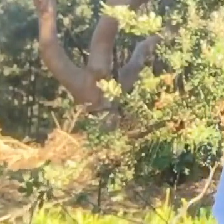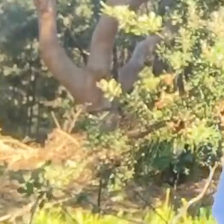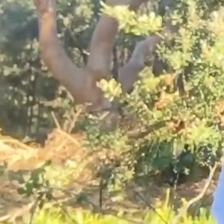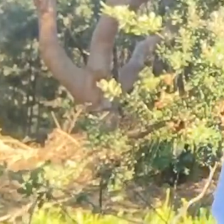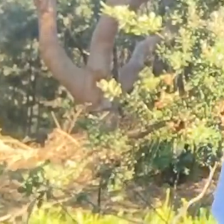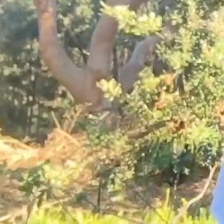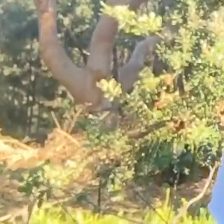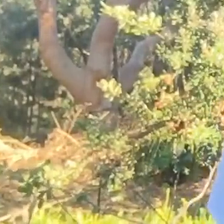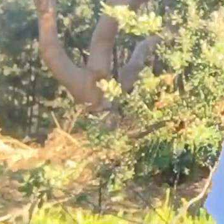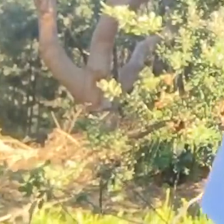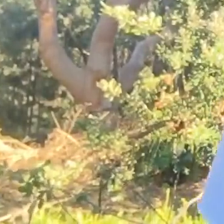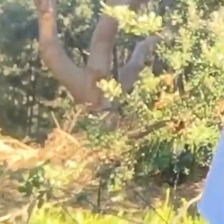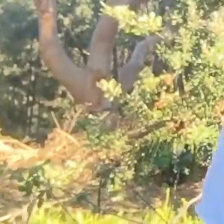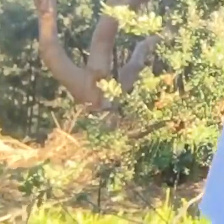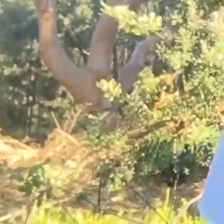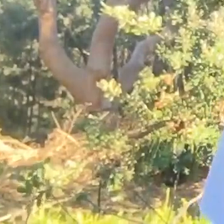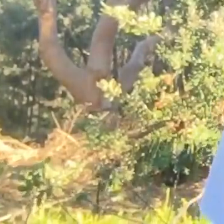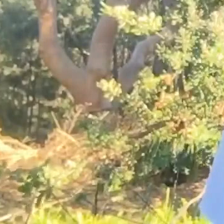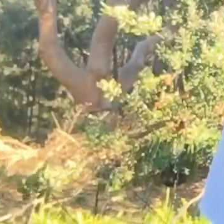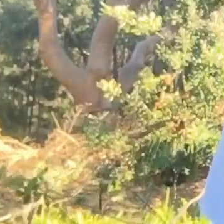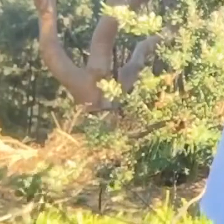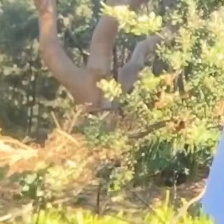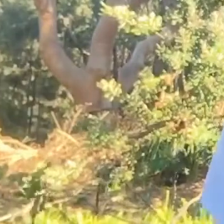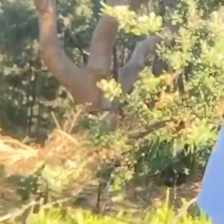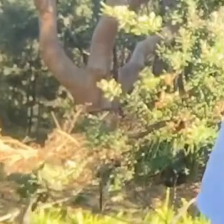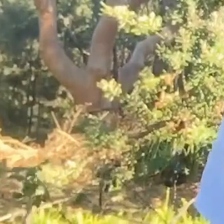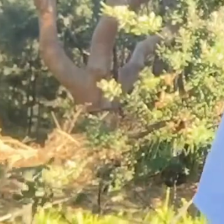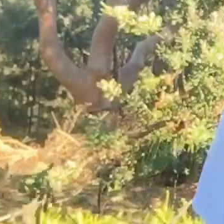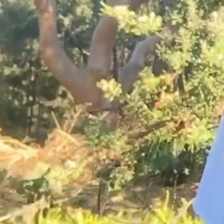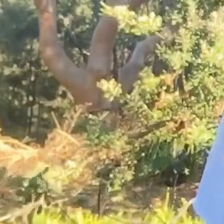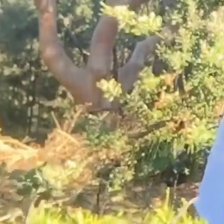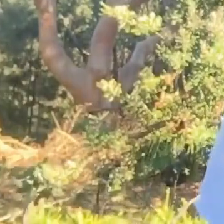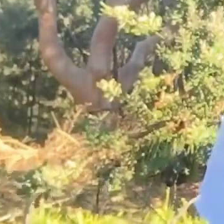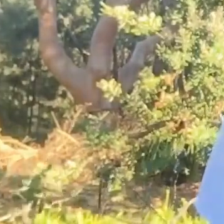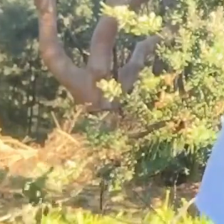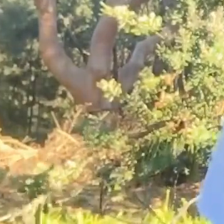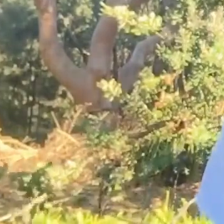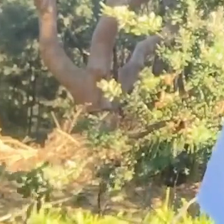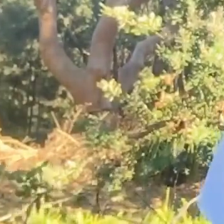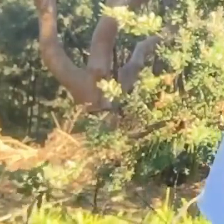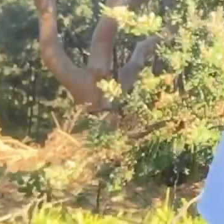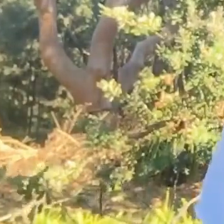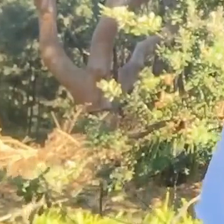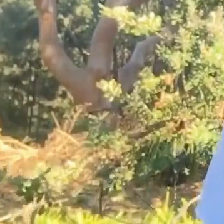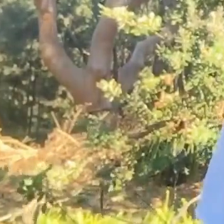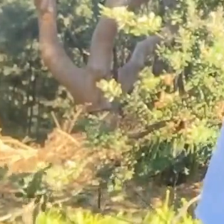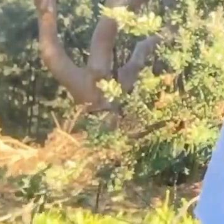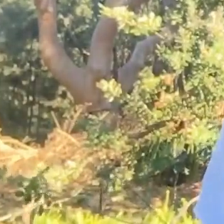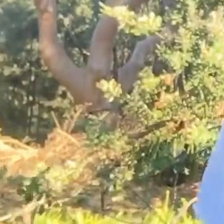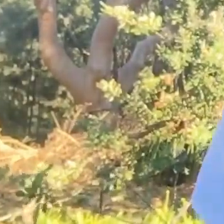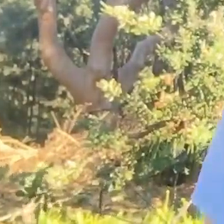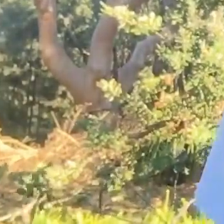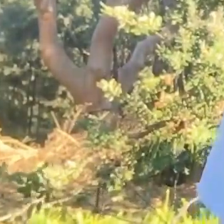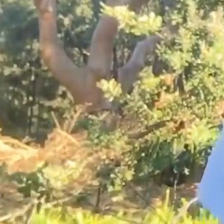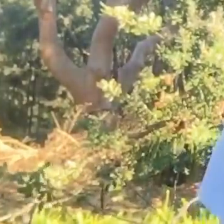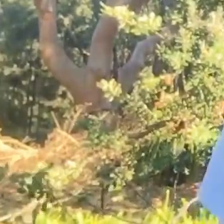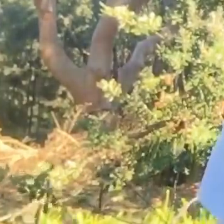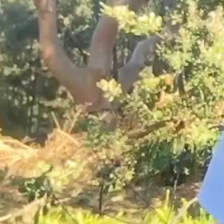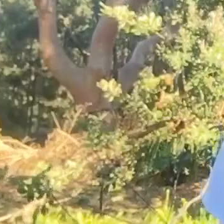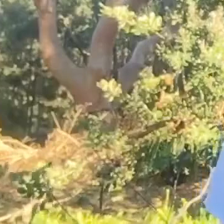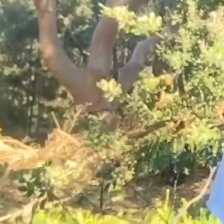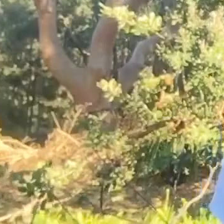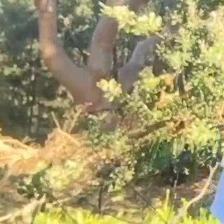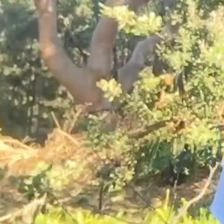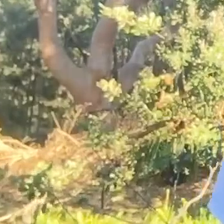gospel. We now ask, Lord, that you be with our church community in the midst of our suffering and pain. We